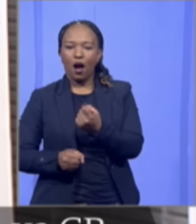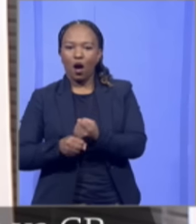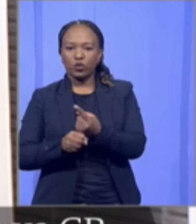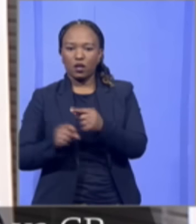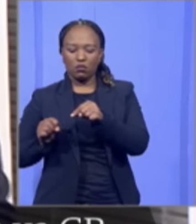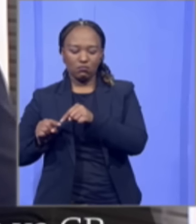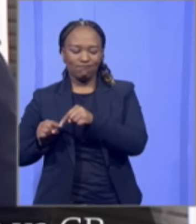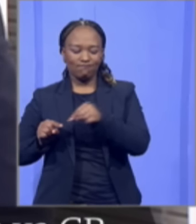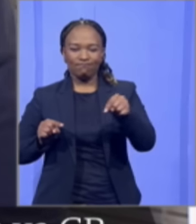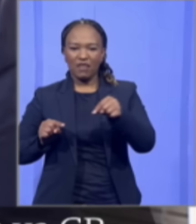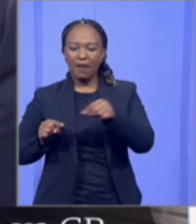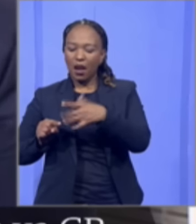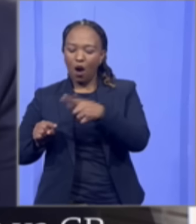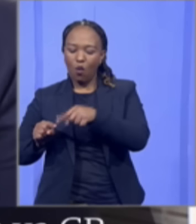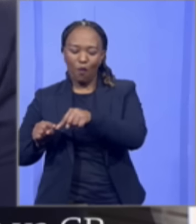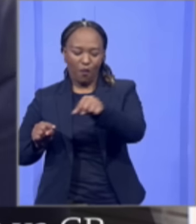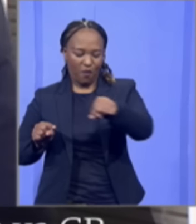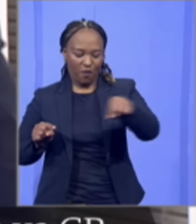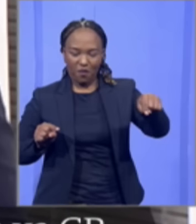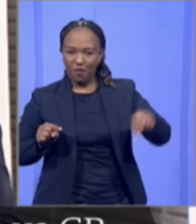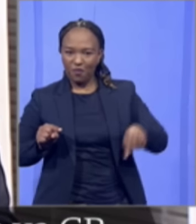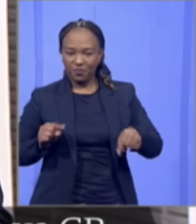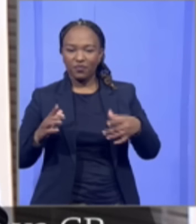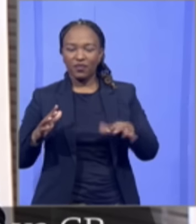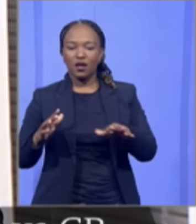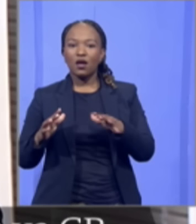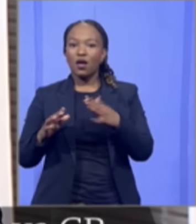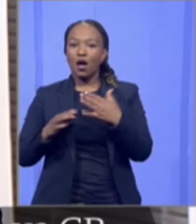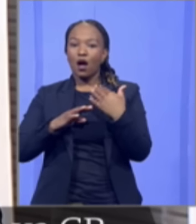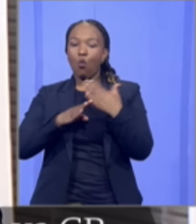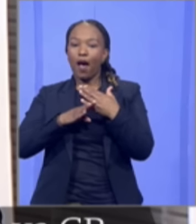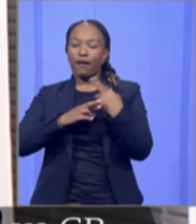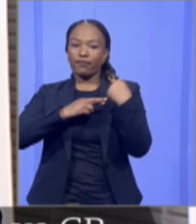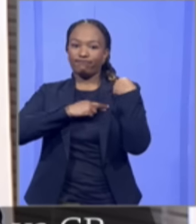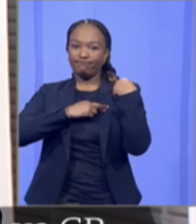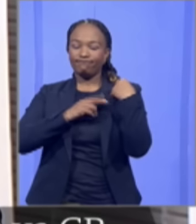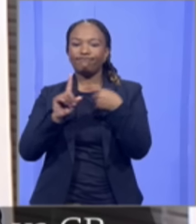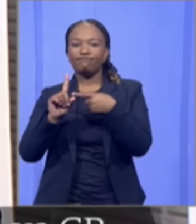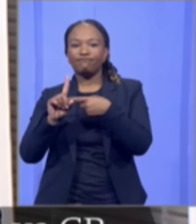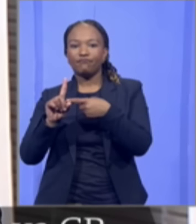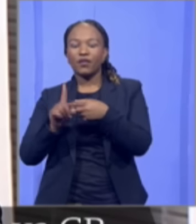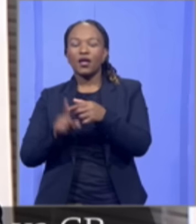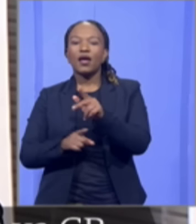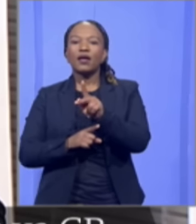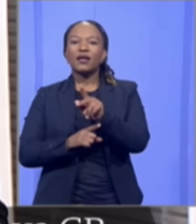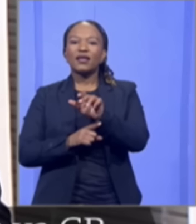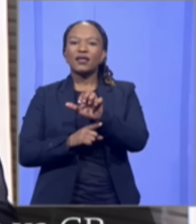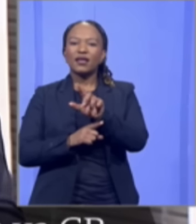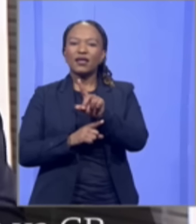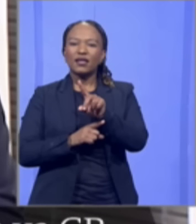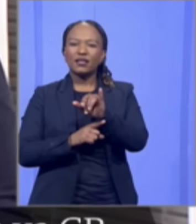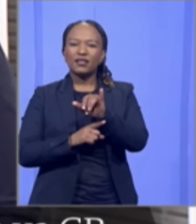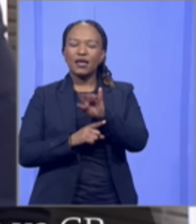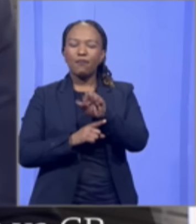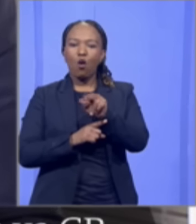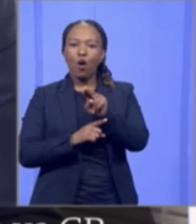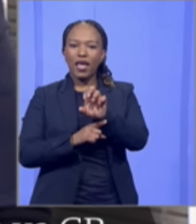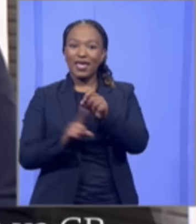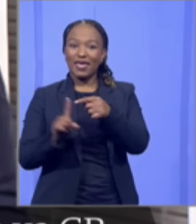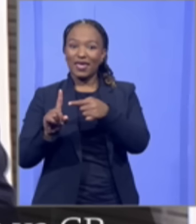is why this task is assigned to MEC Kitikoni Diale Tlhabela. But we want to improve our